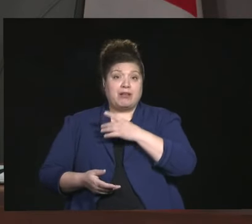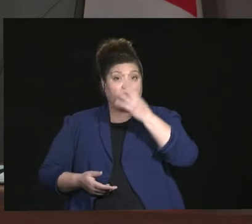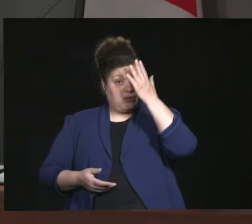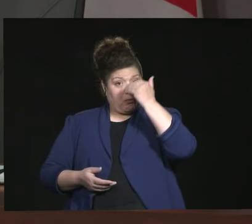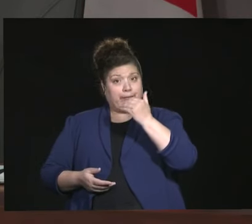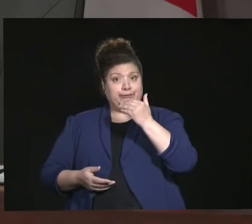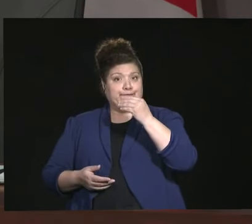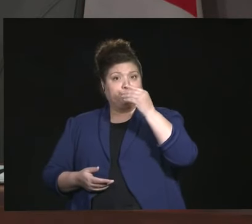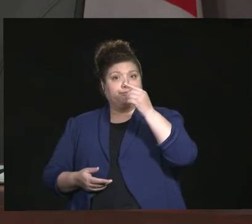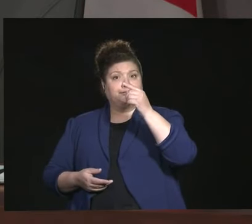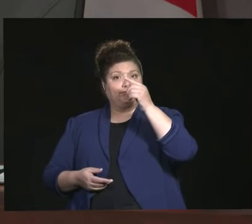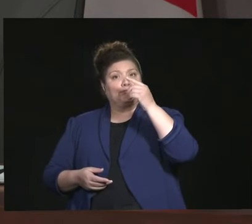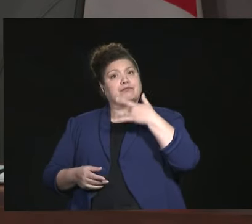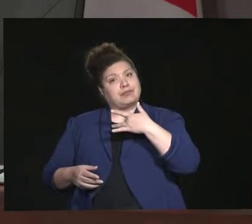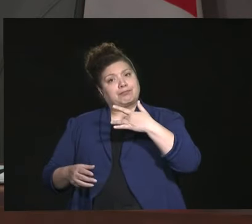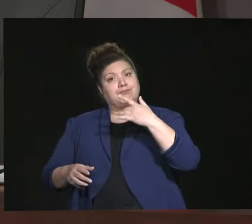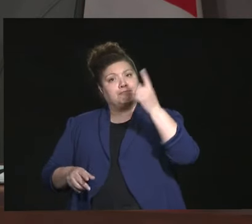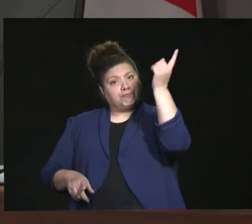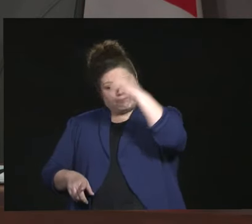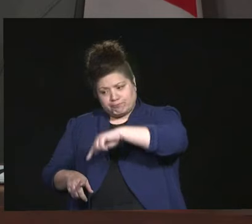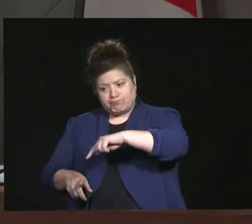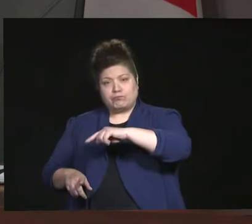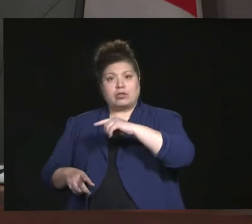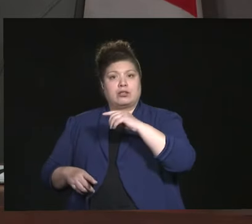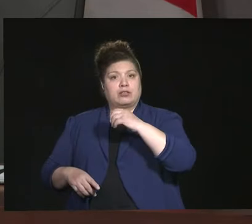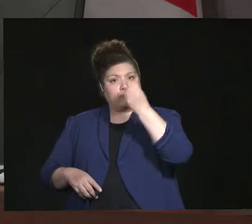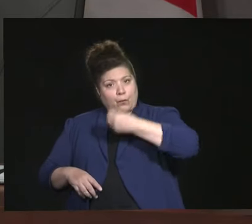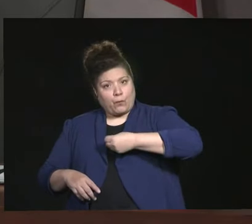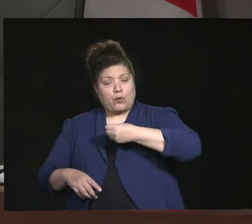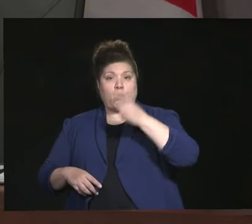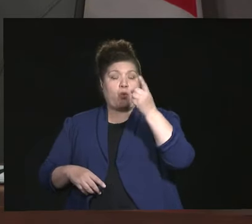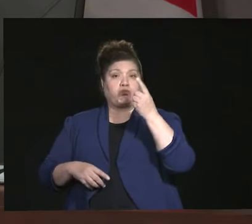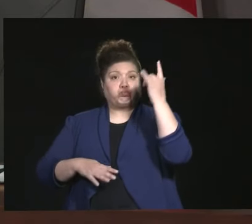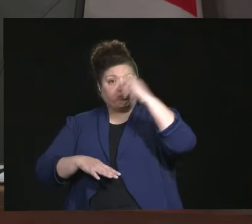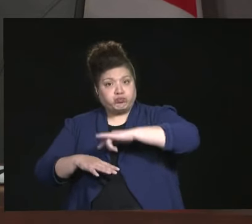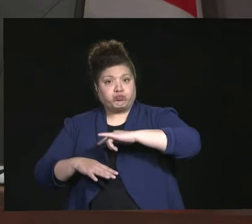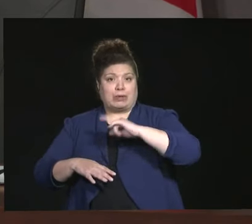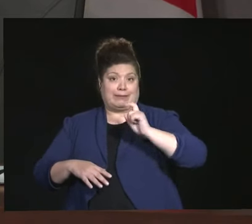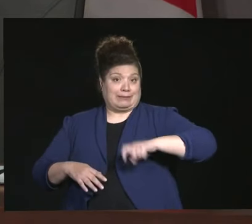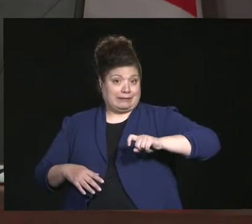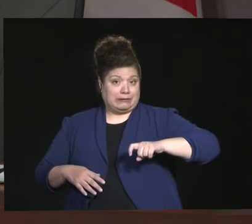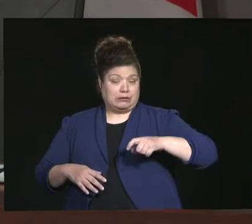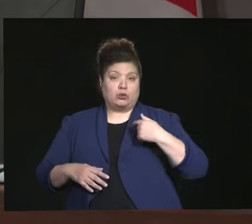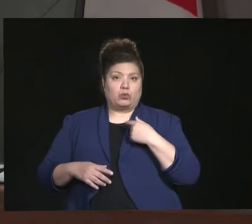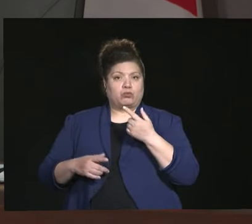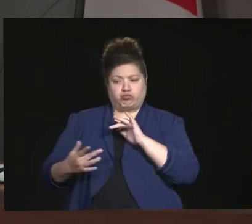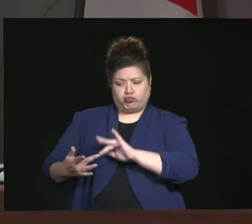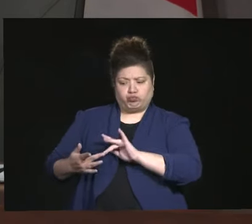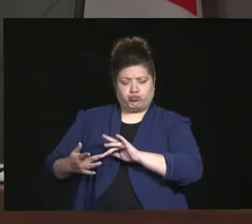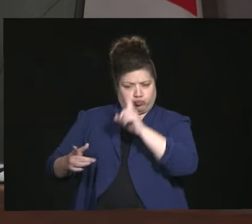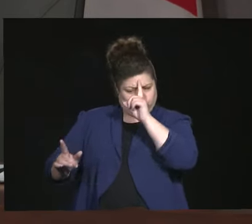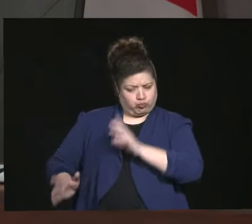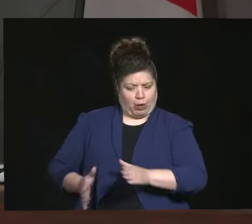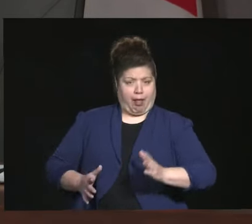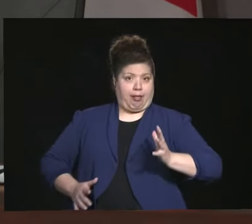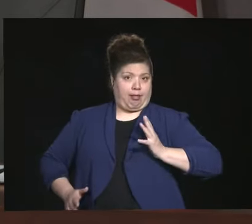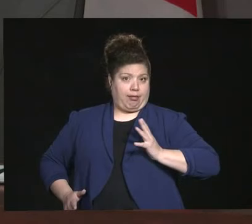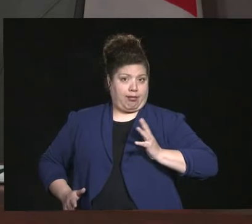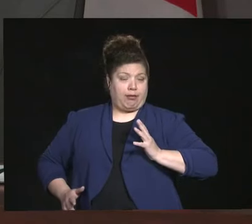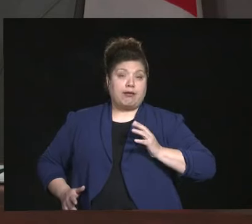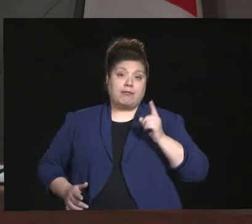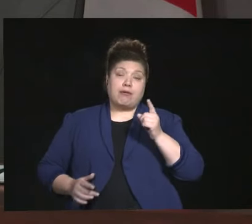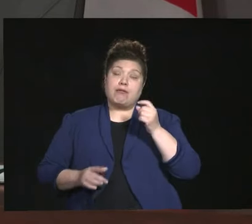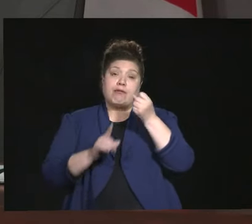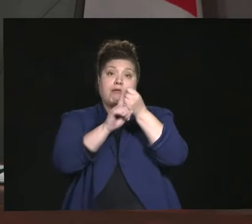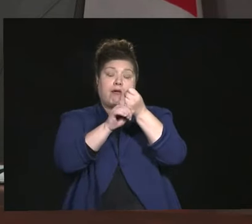and transportation. So all that planning is being done, but any single case in those communities, we have to